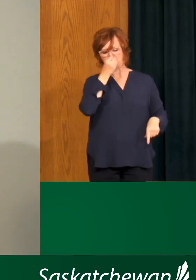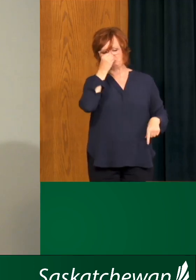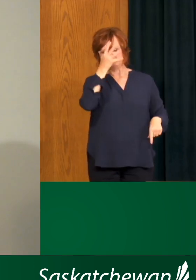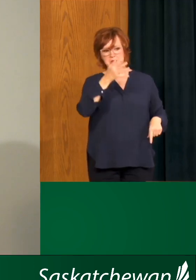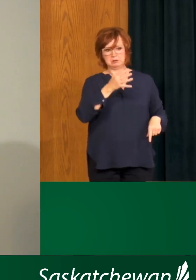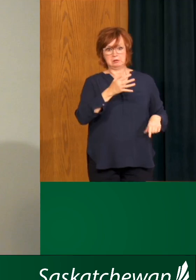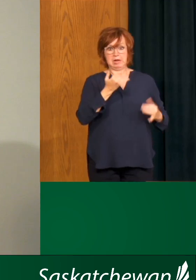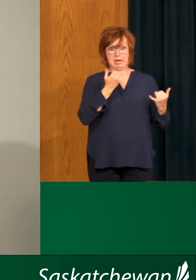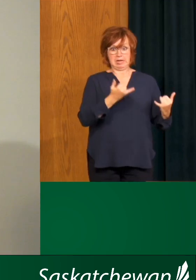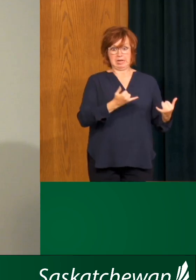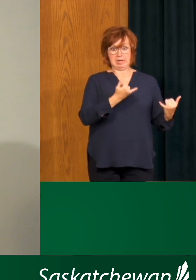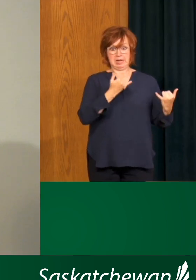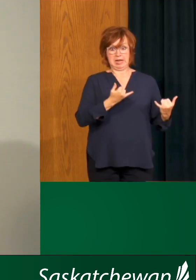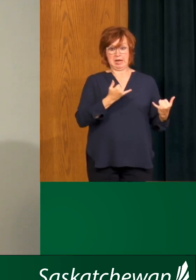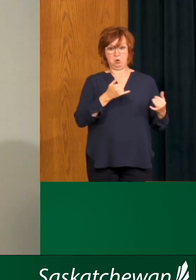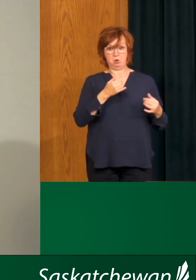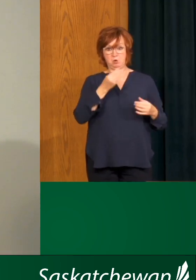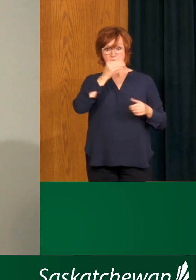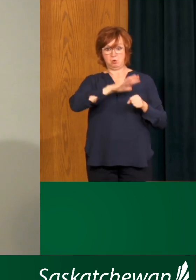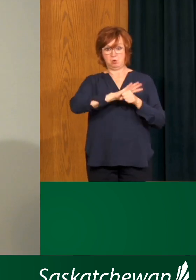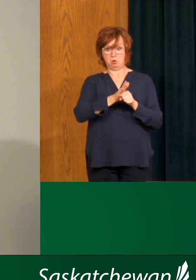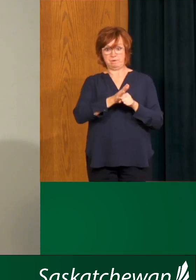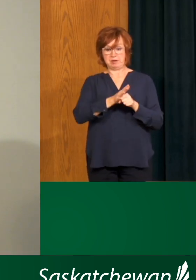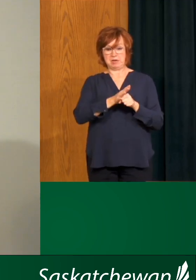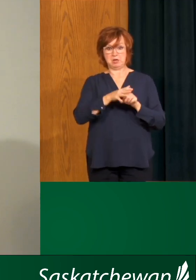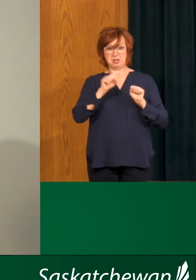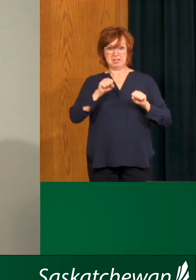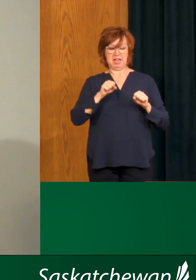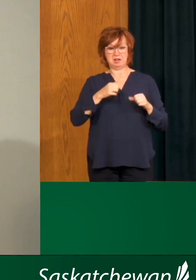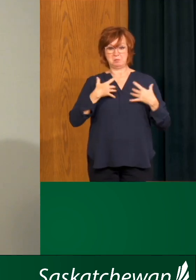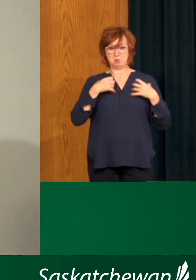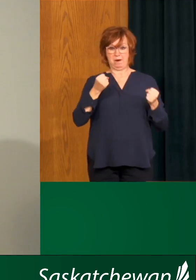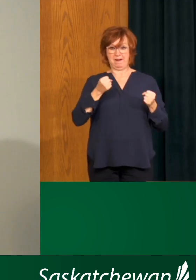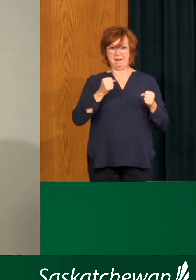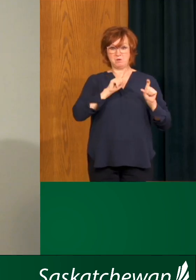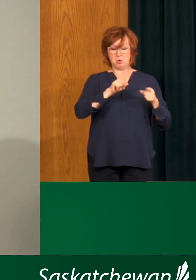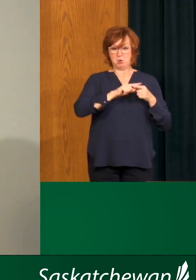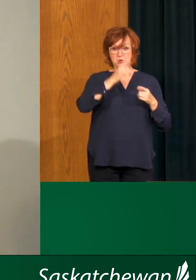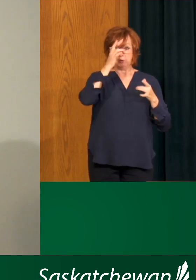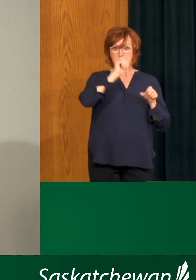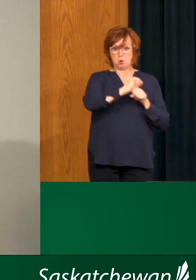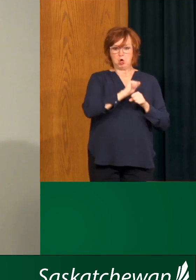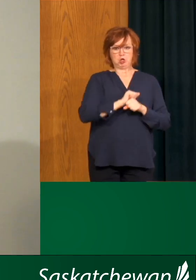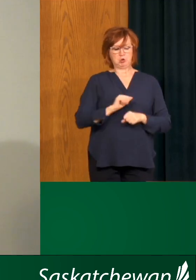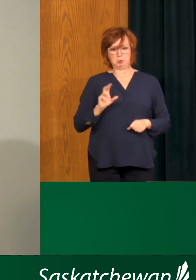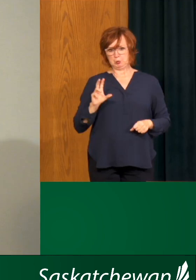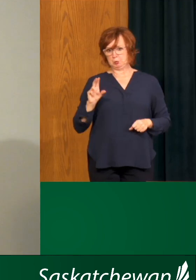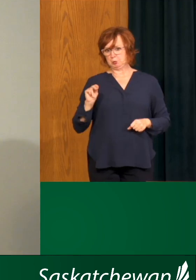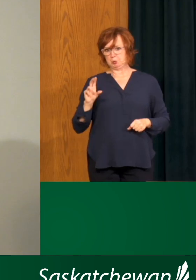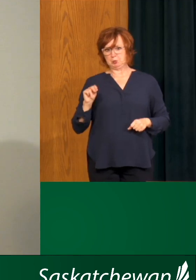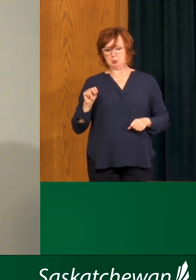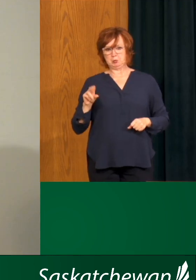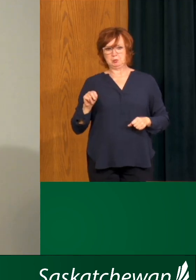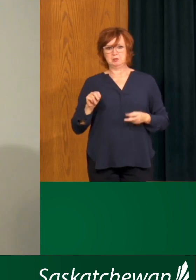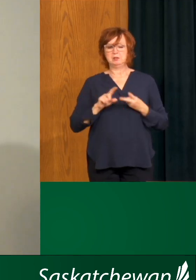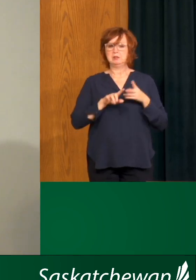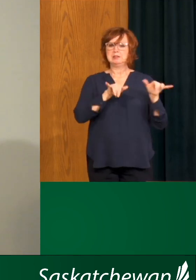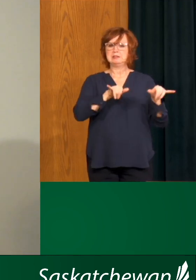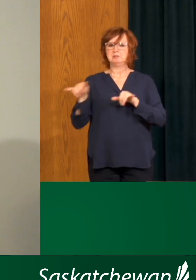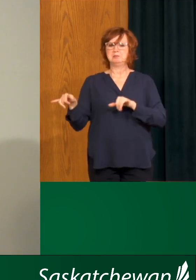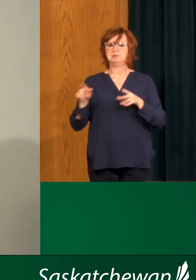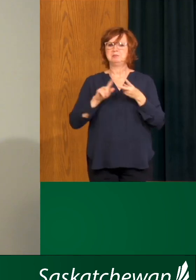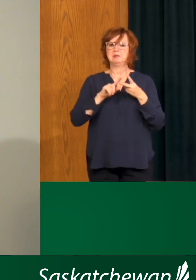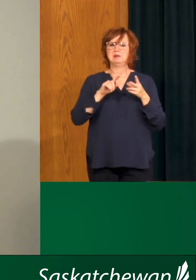and even in the province where, you were not feeling well, but you went to that family event because there's a lot of